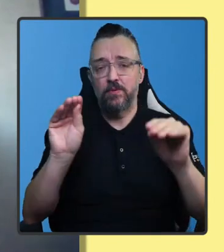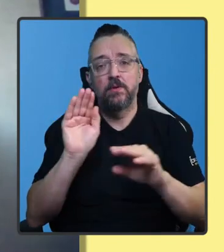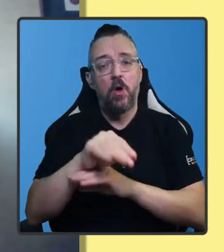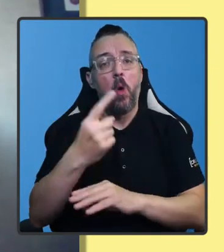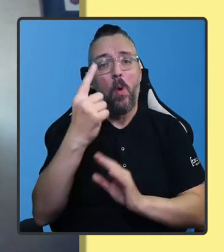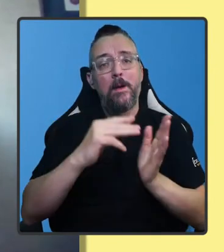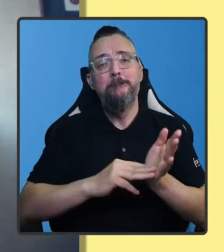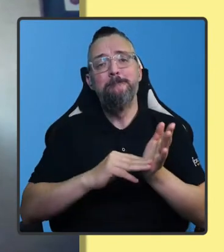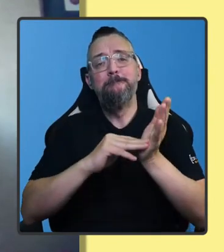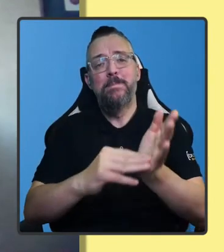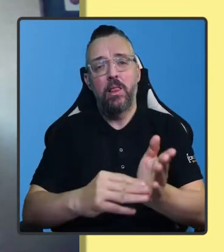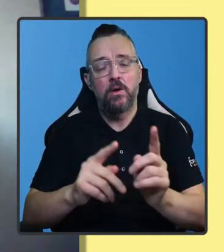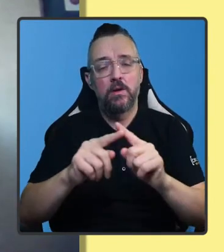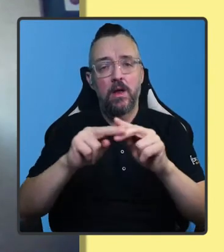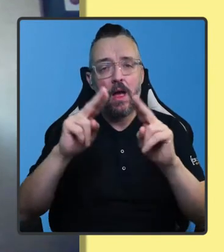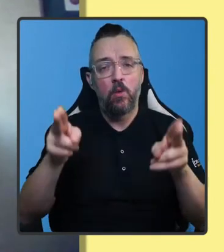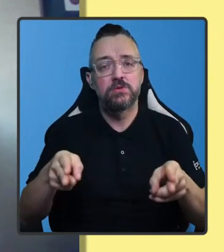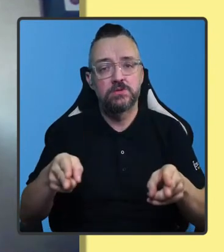across Scotland.